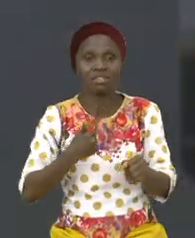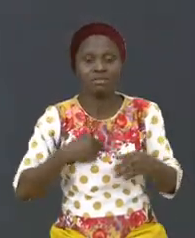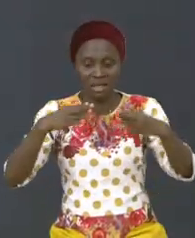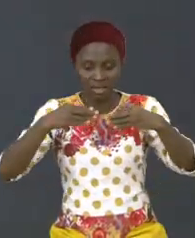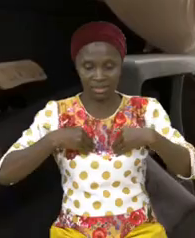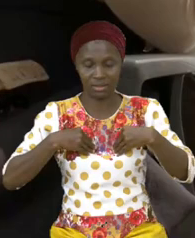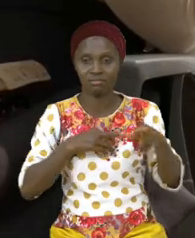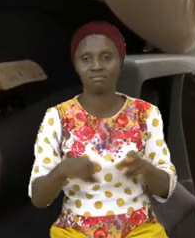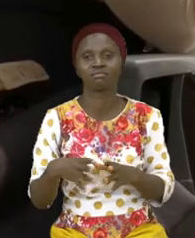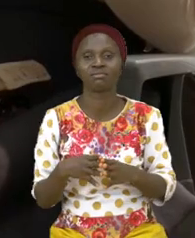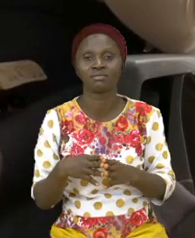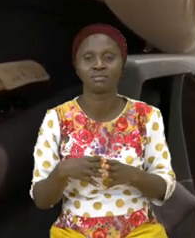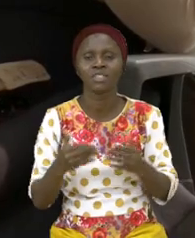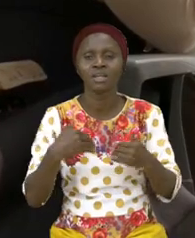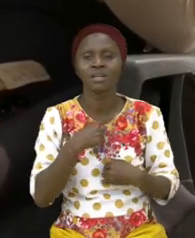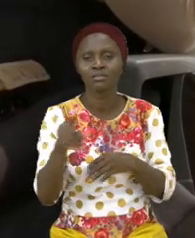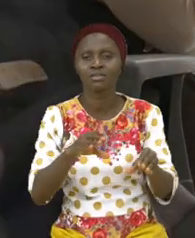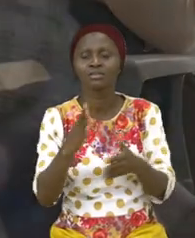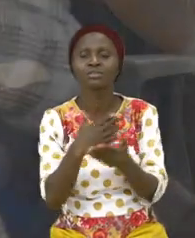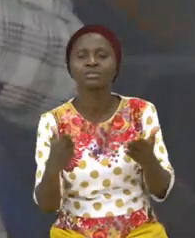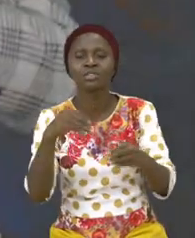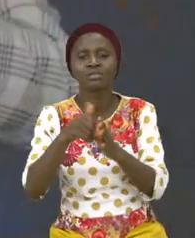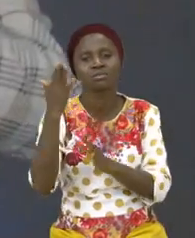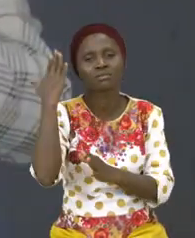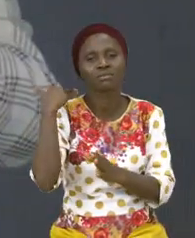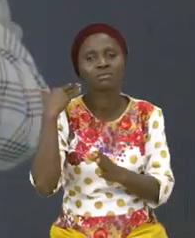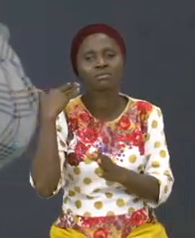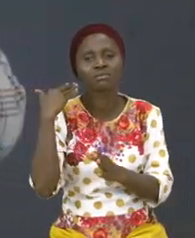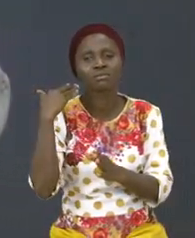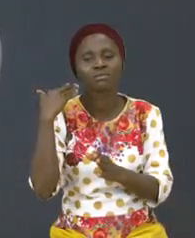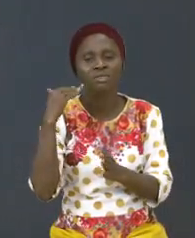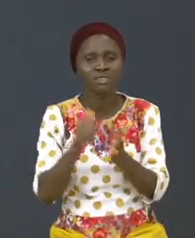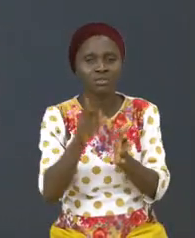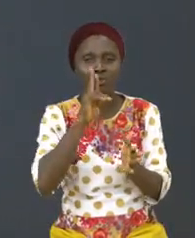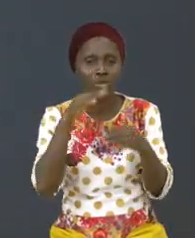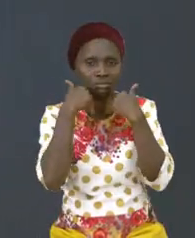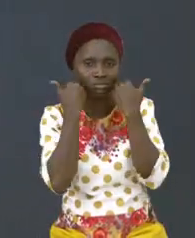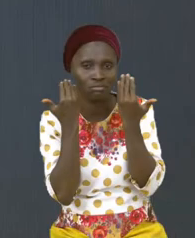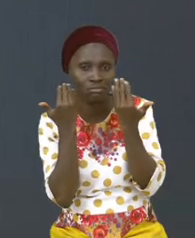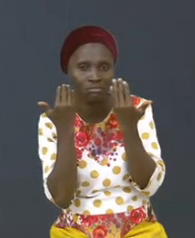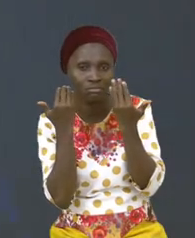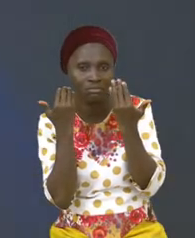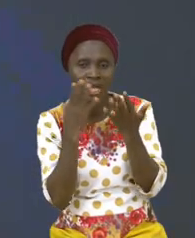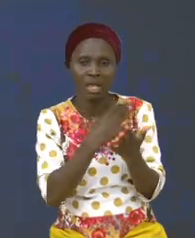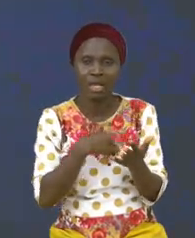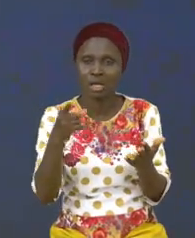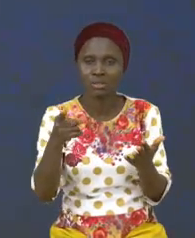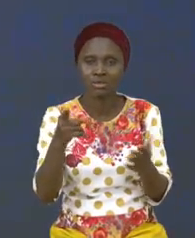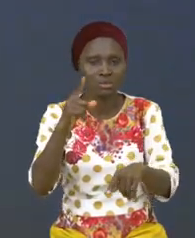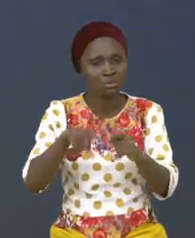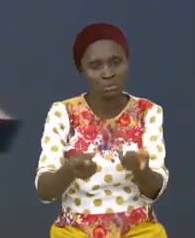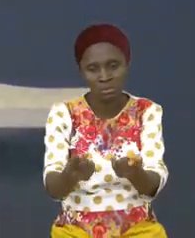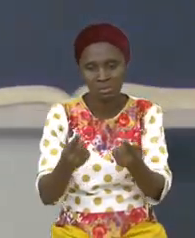accepted. Have you done something in the past? You're so much ashamed and you will not come